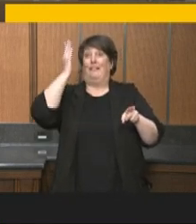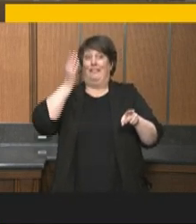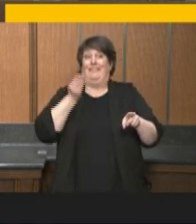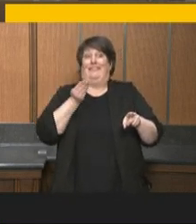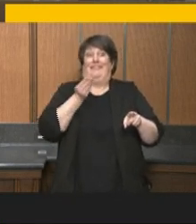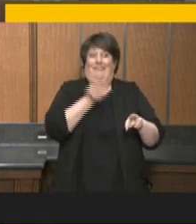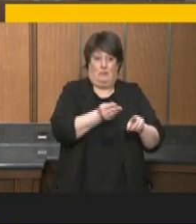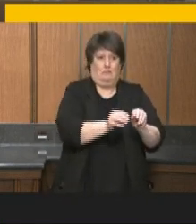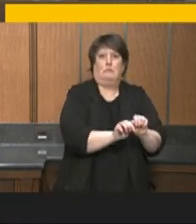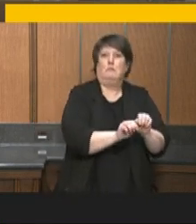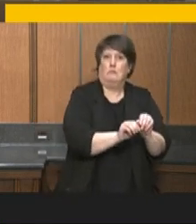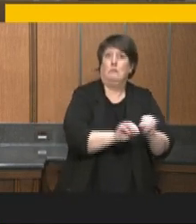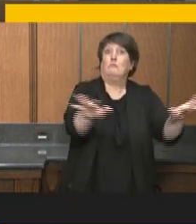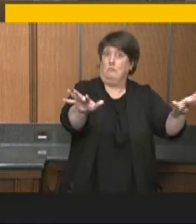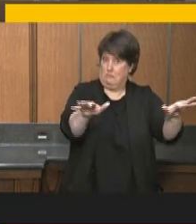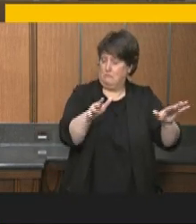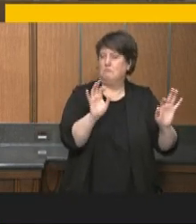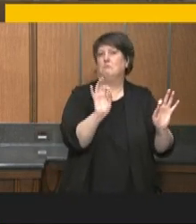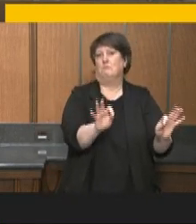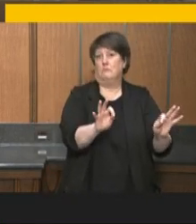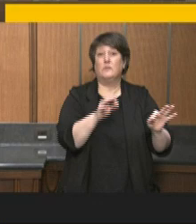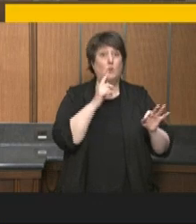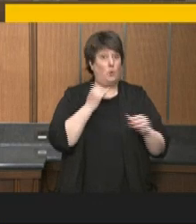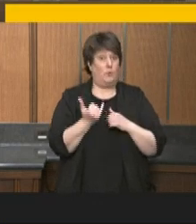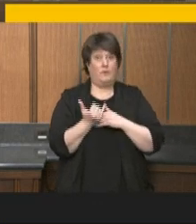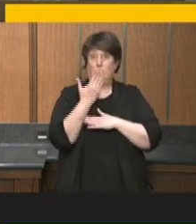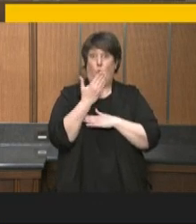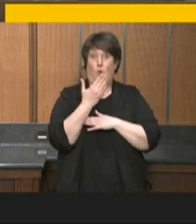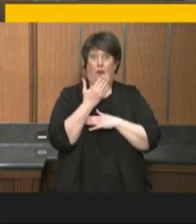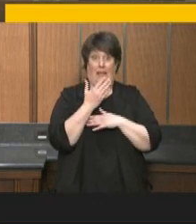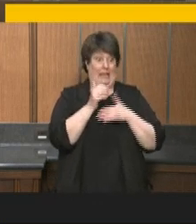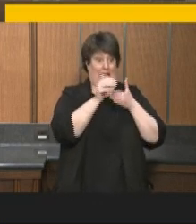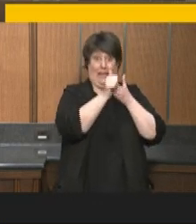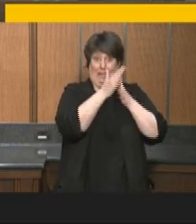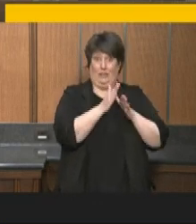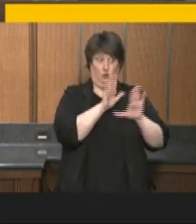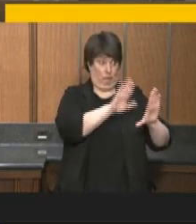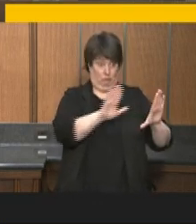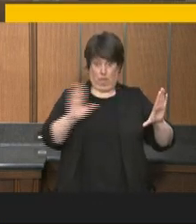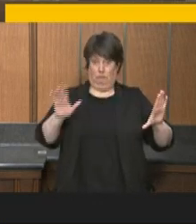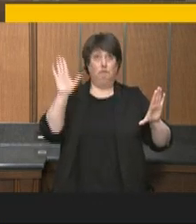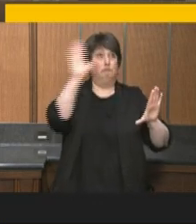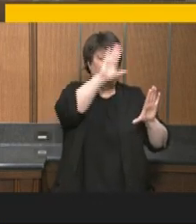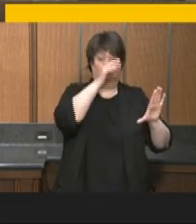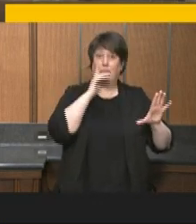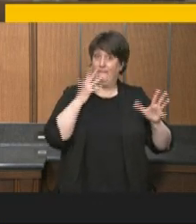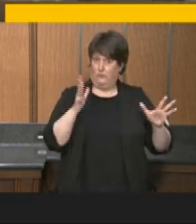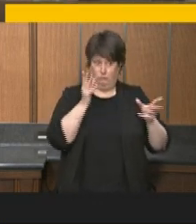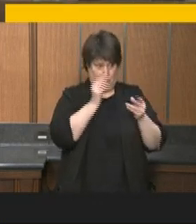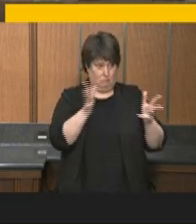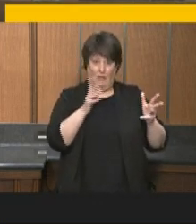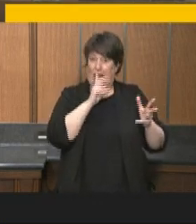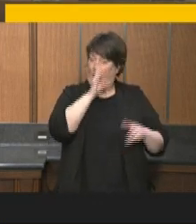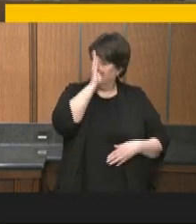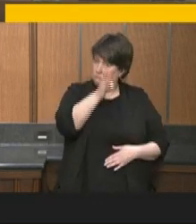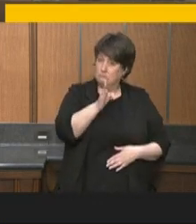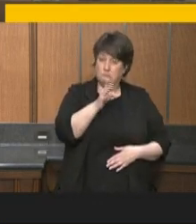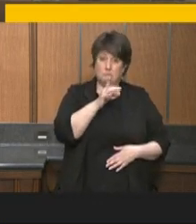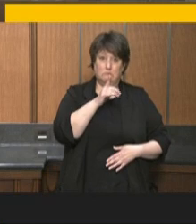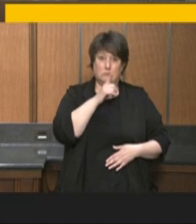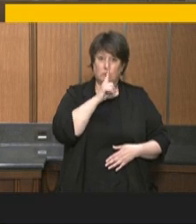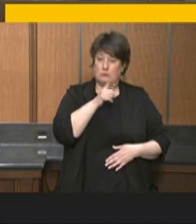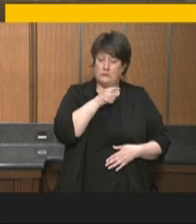very good call with the premiers this morning, and I said that to them directly. They are the frontline